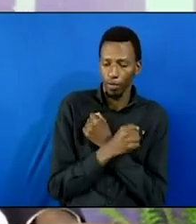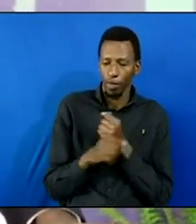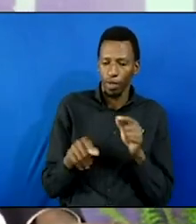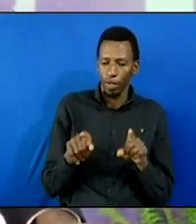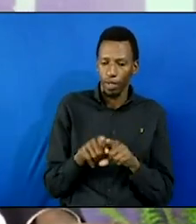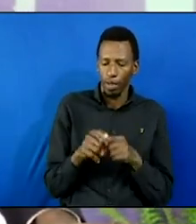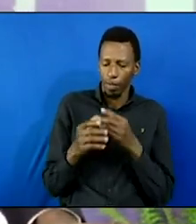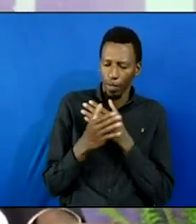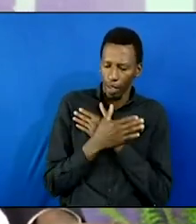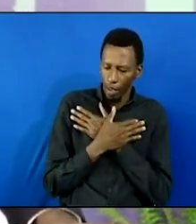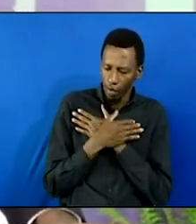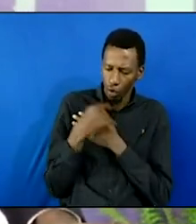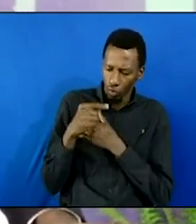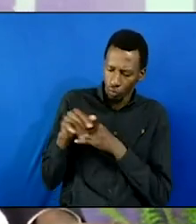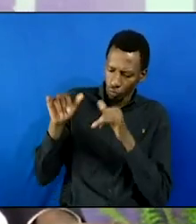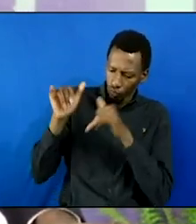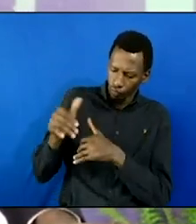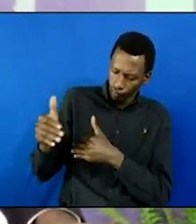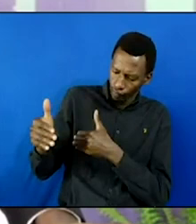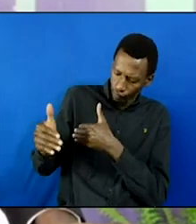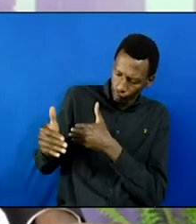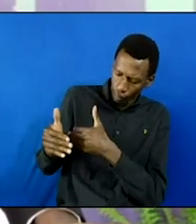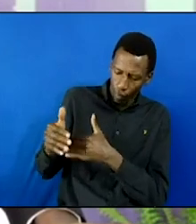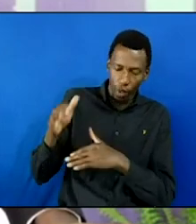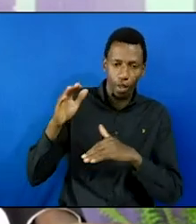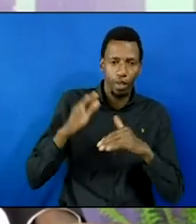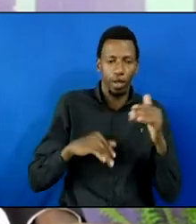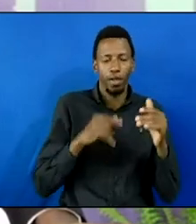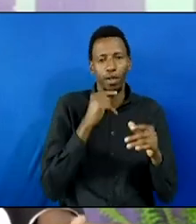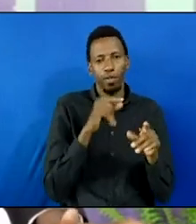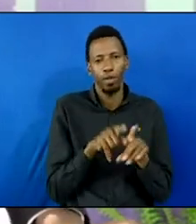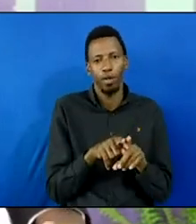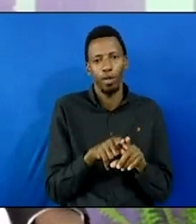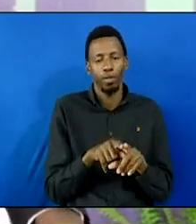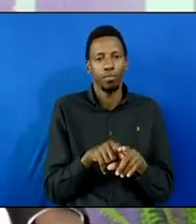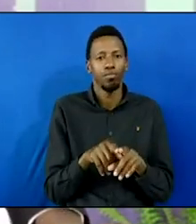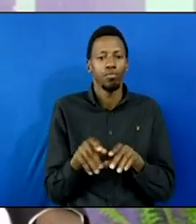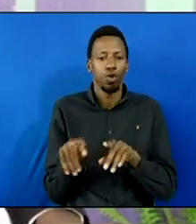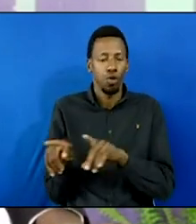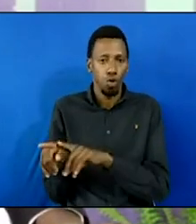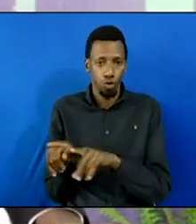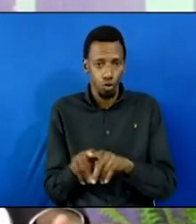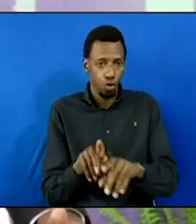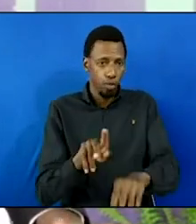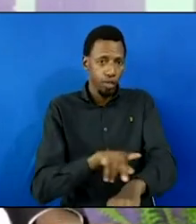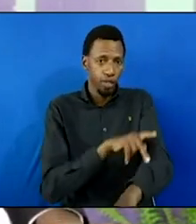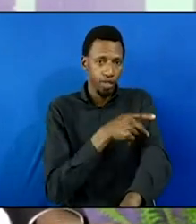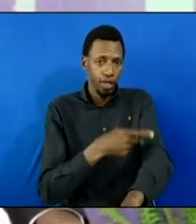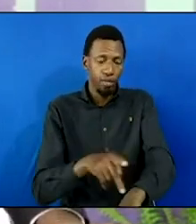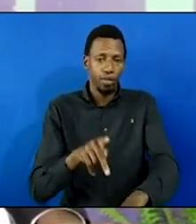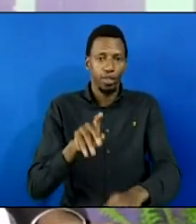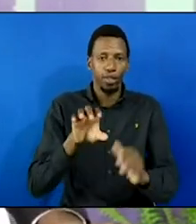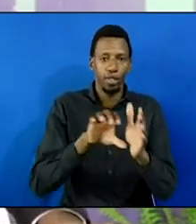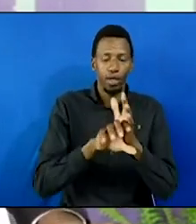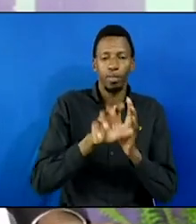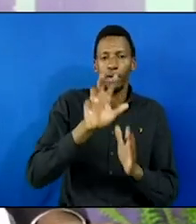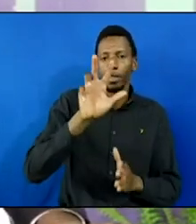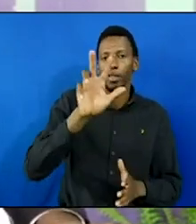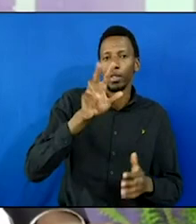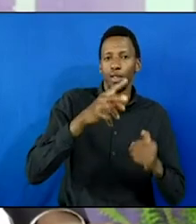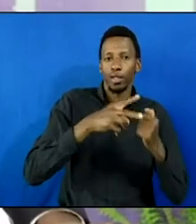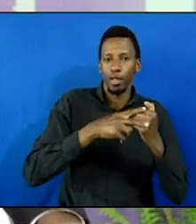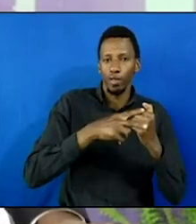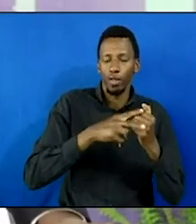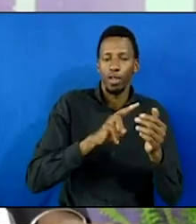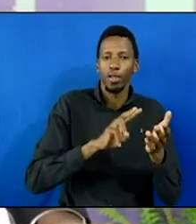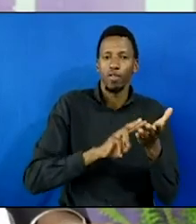sticks closer than a brother. In the book of Psalms chapter 37 and verse